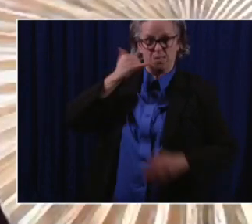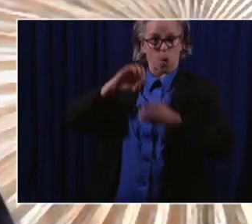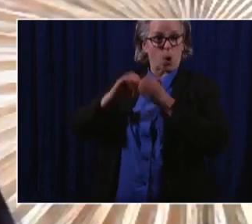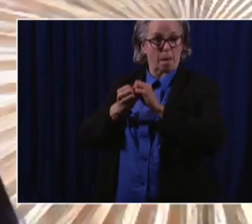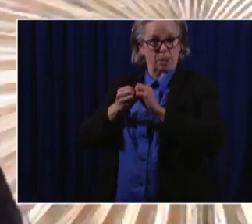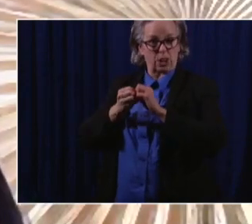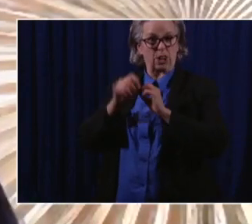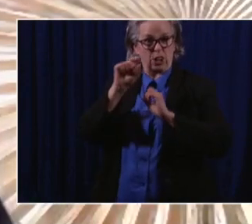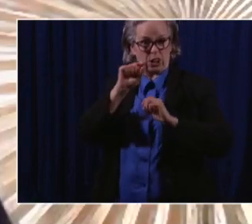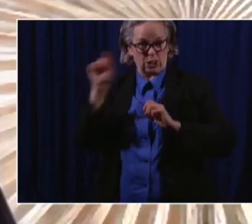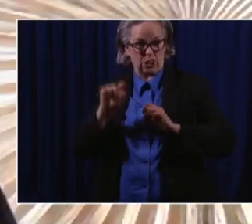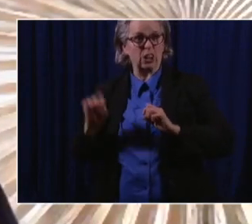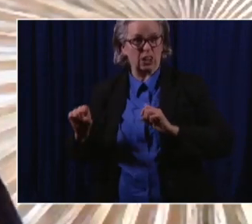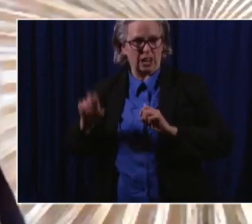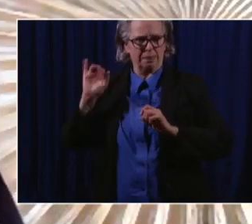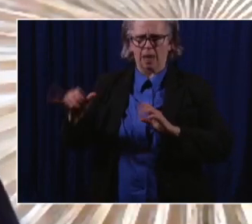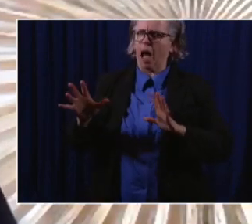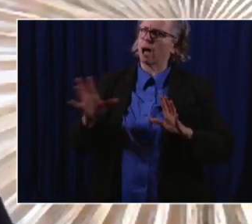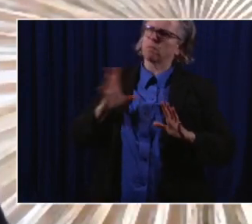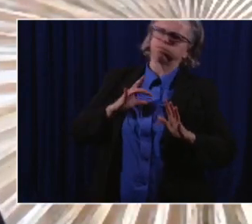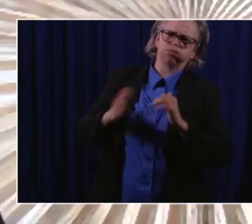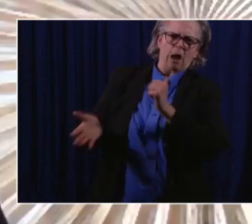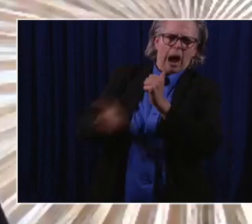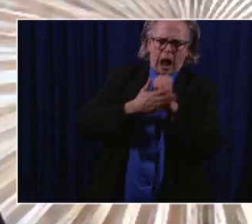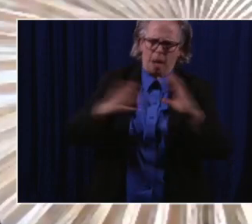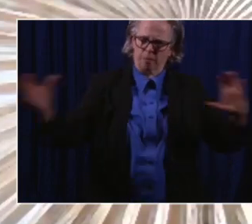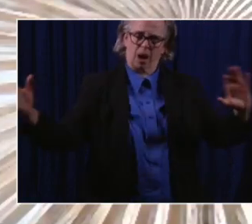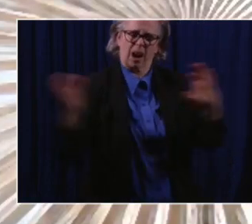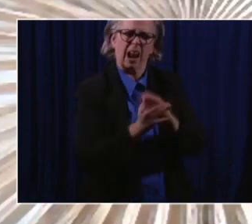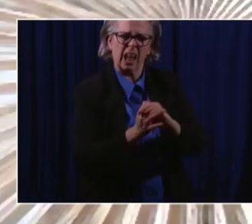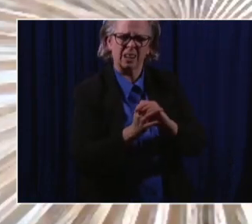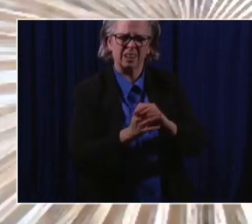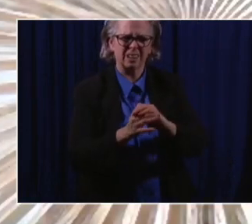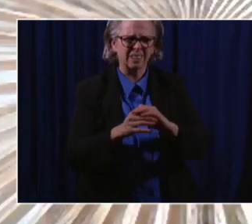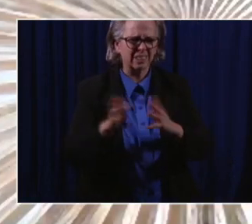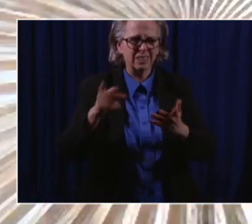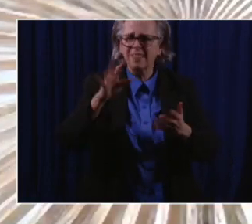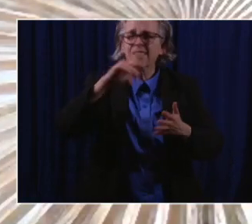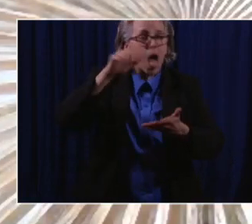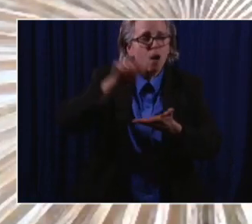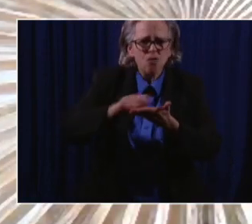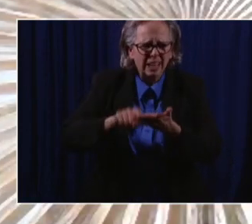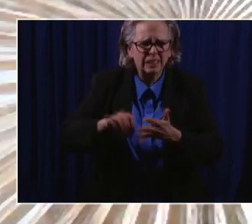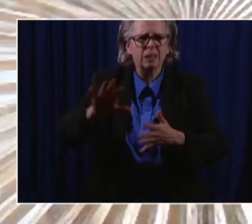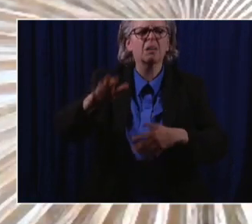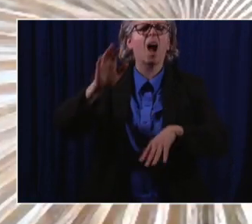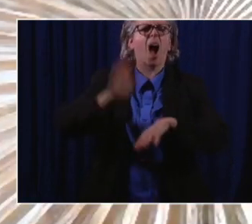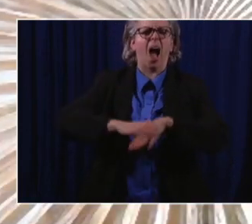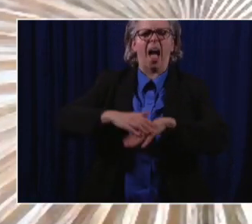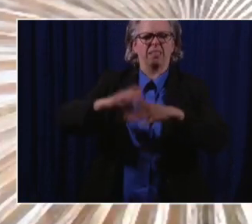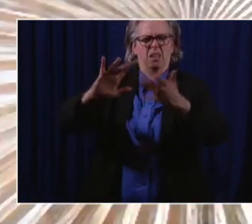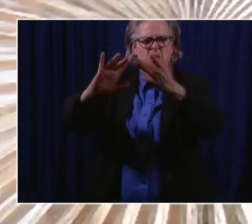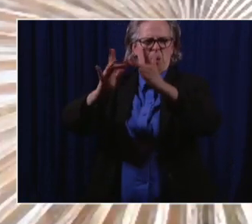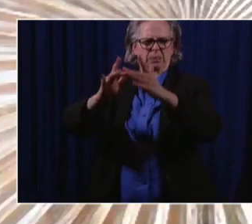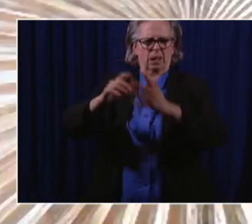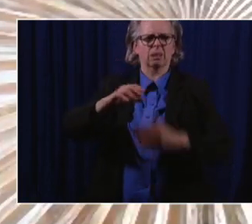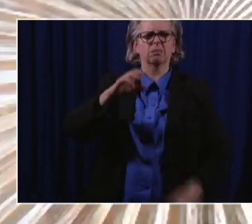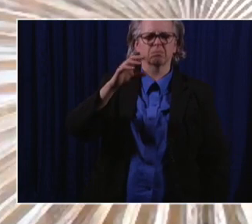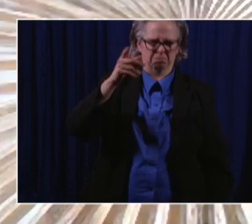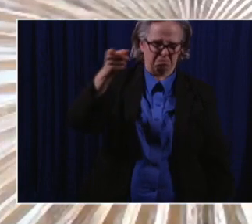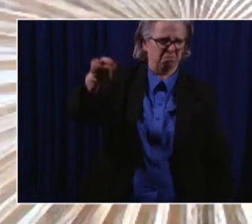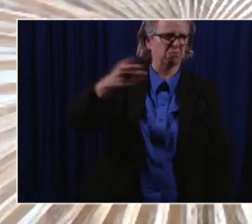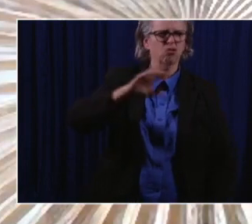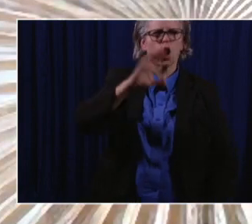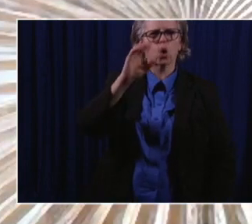1-800-720-9616. And if you don't catch it live here today, we have that up on the coronavirus website. So even though it says